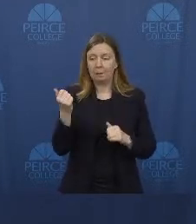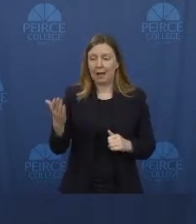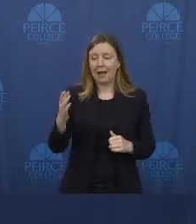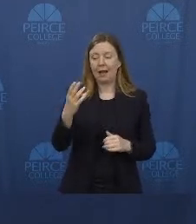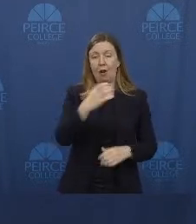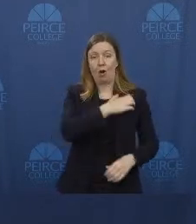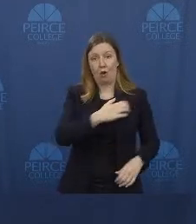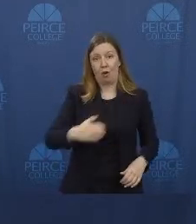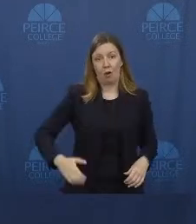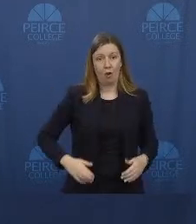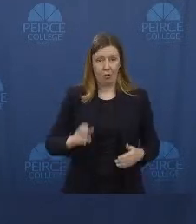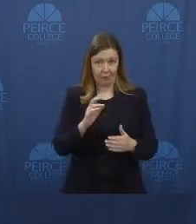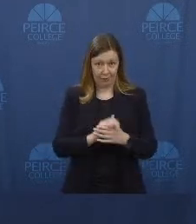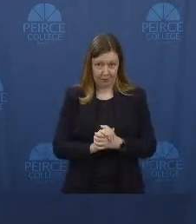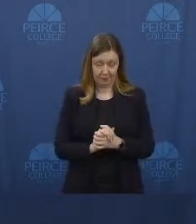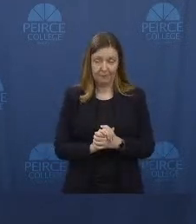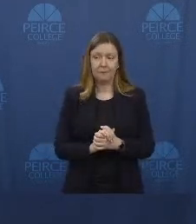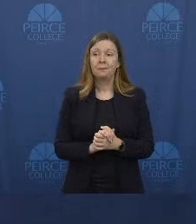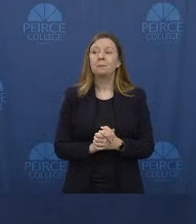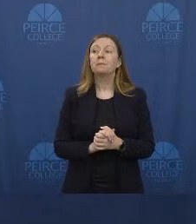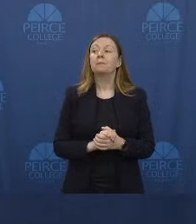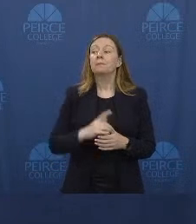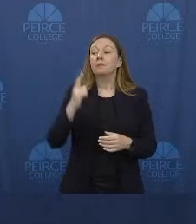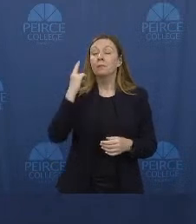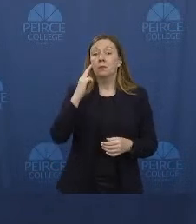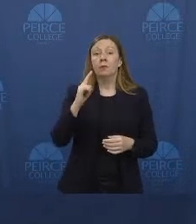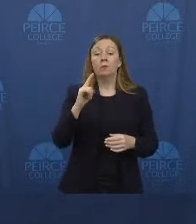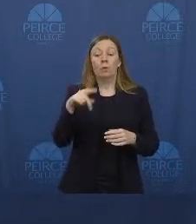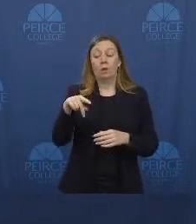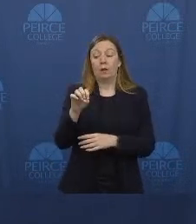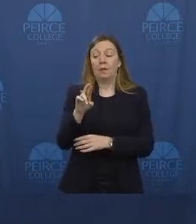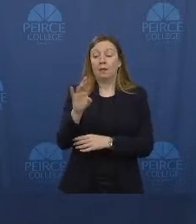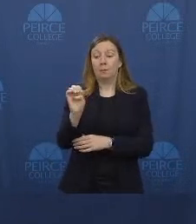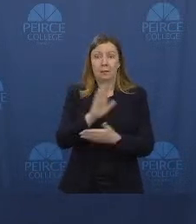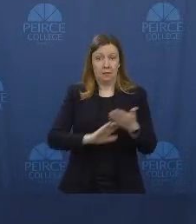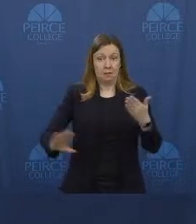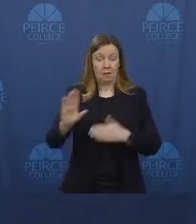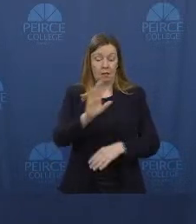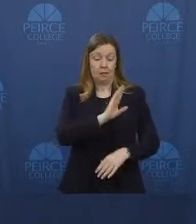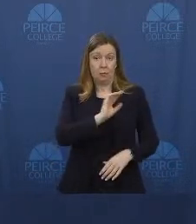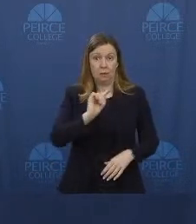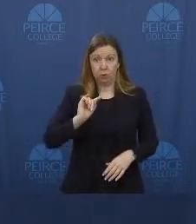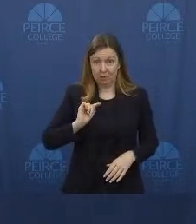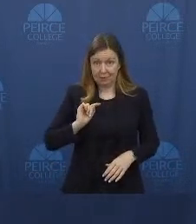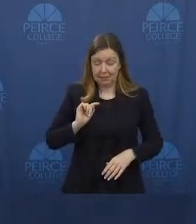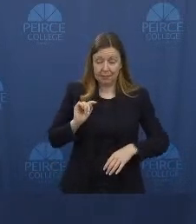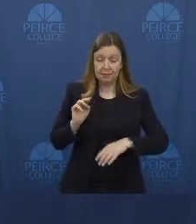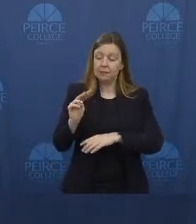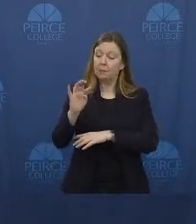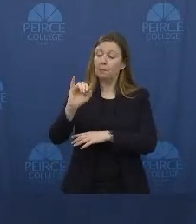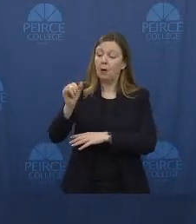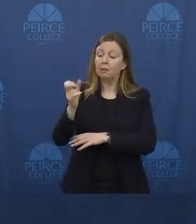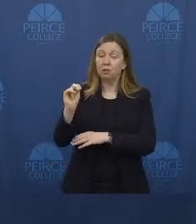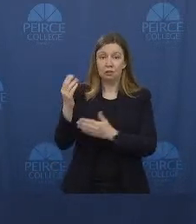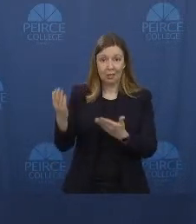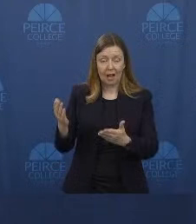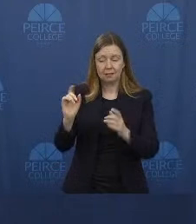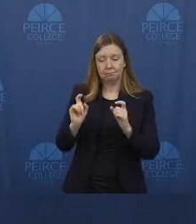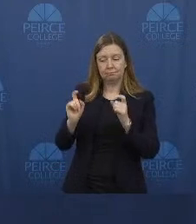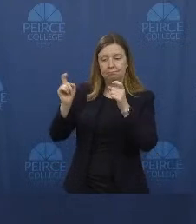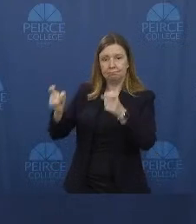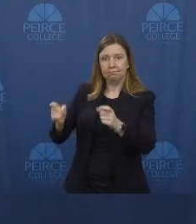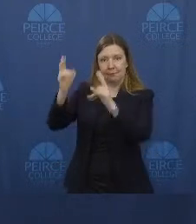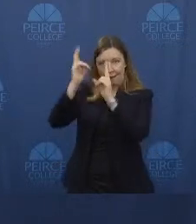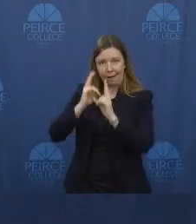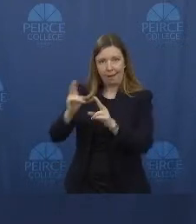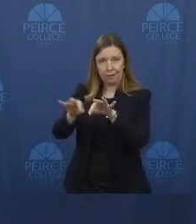Harvard University. On behalf of the Peirce College Board of Trustees, Marge Jackson was awarded an